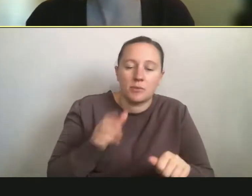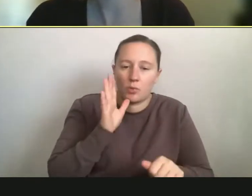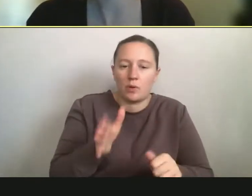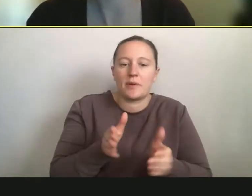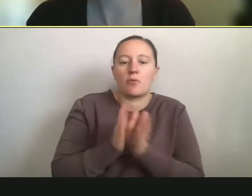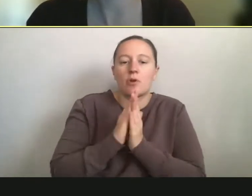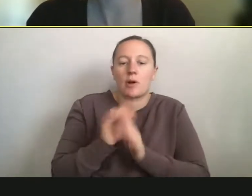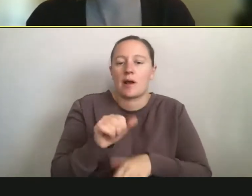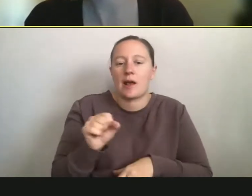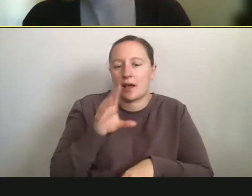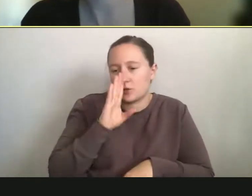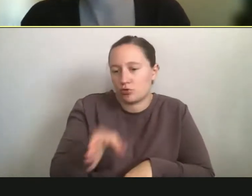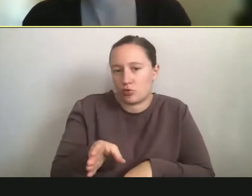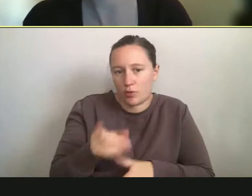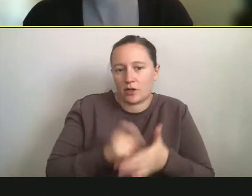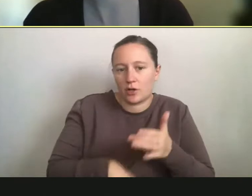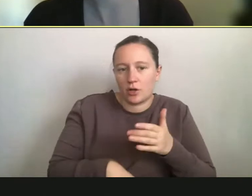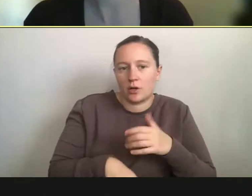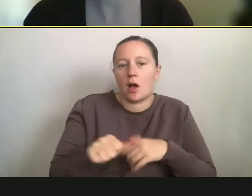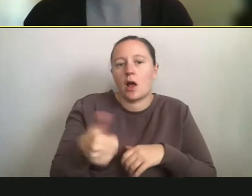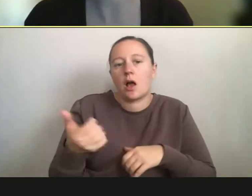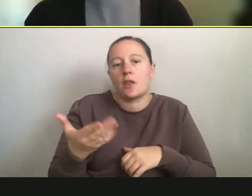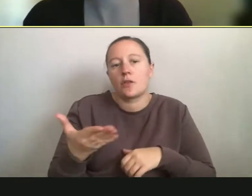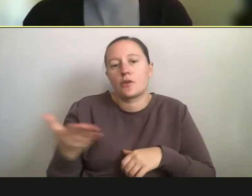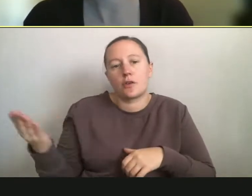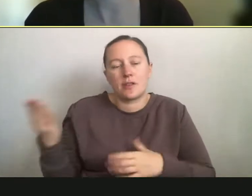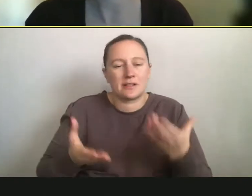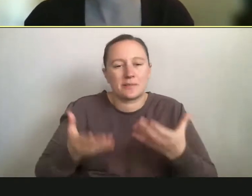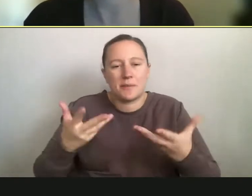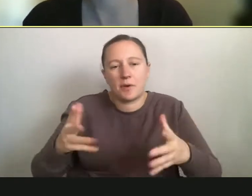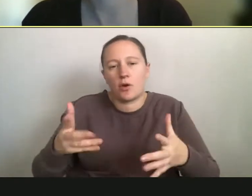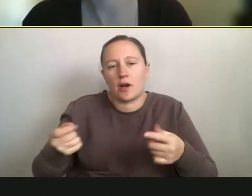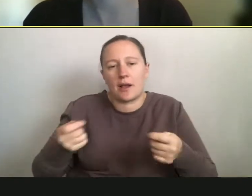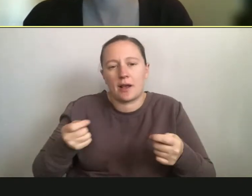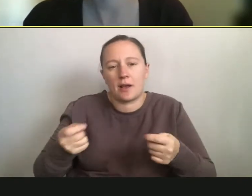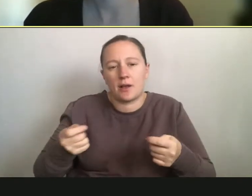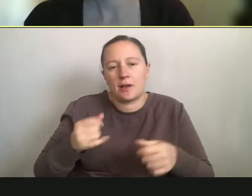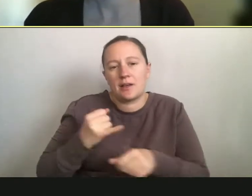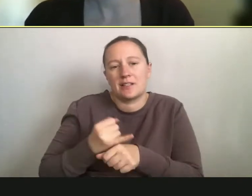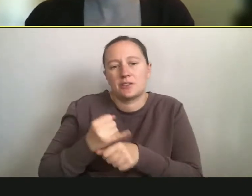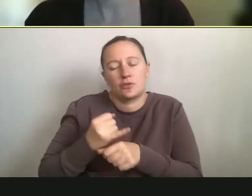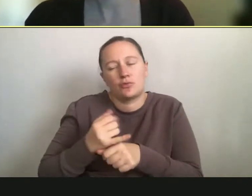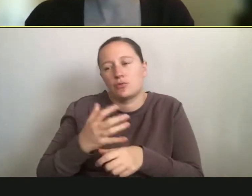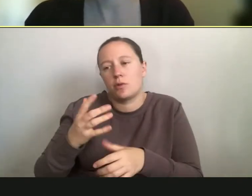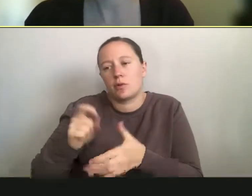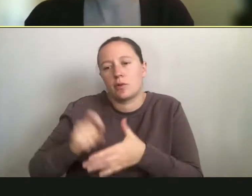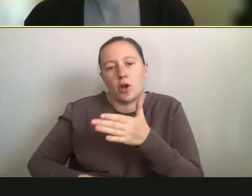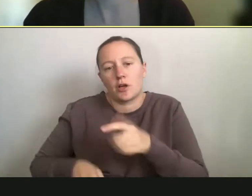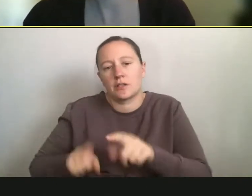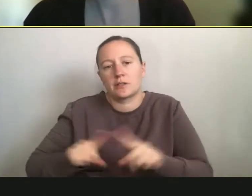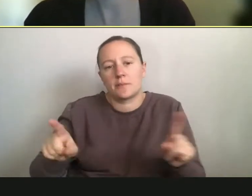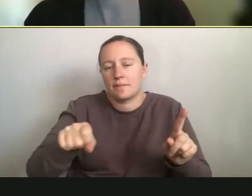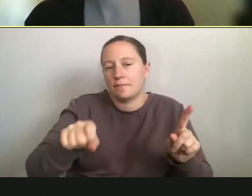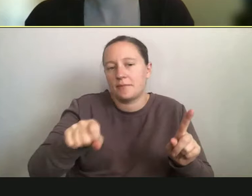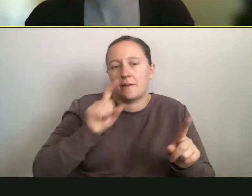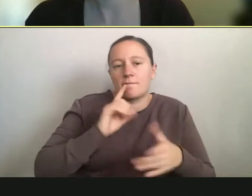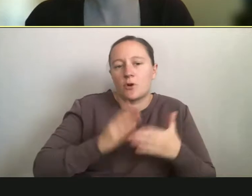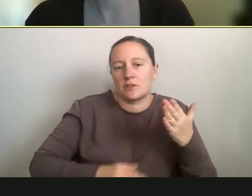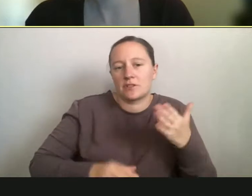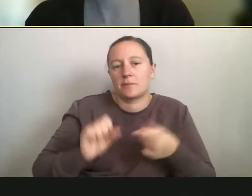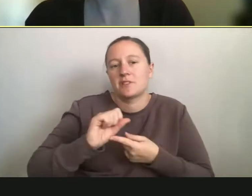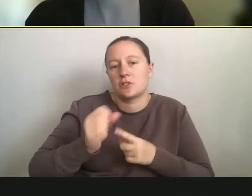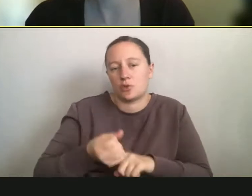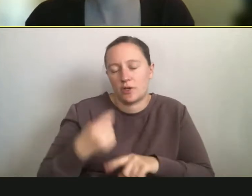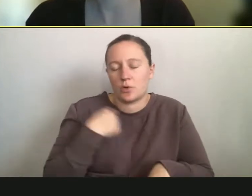requested as direct costs. Other things might already be handled as institutional overhead. But yeah, certainly in some cases, we expect